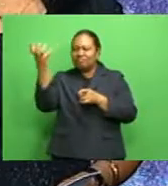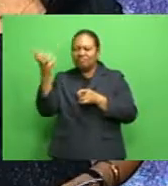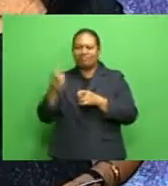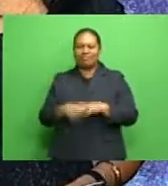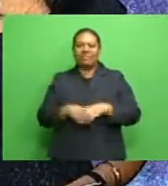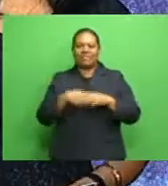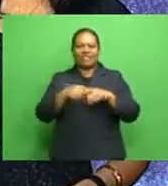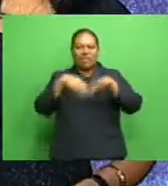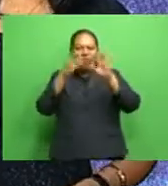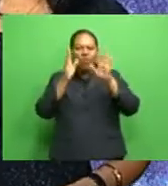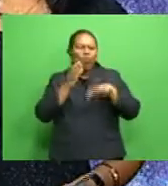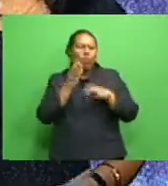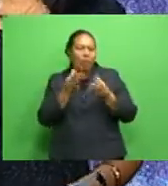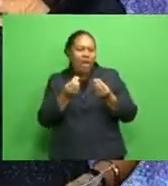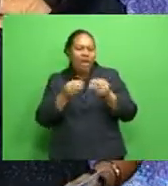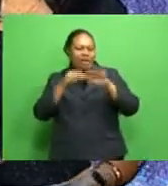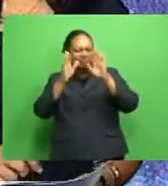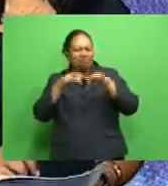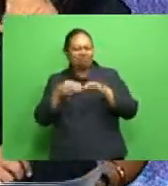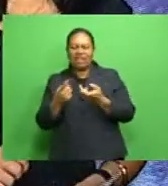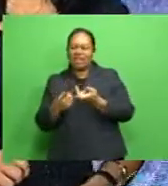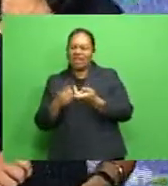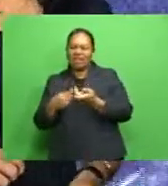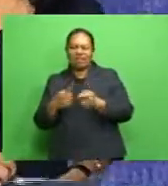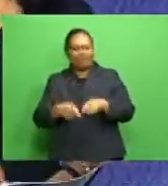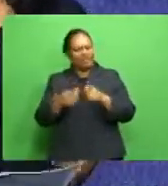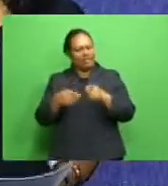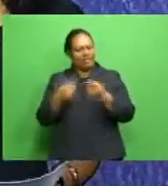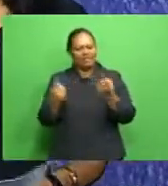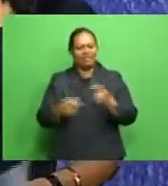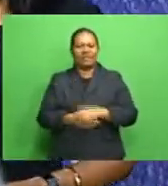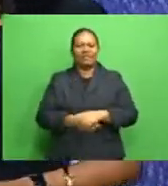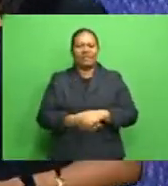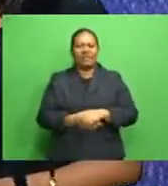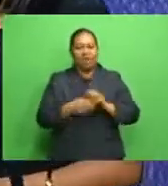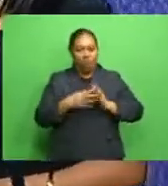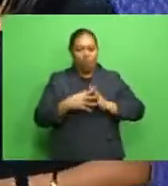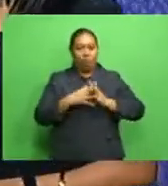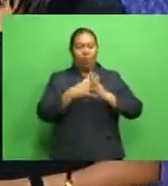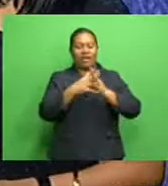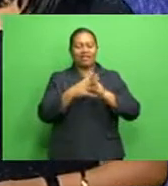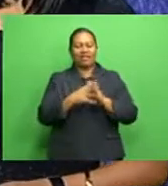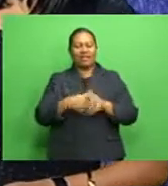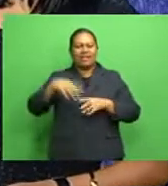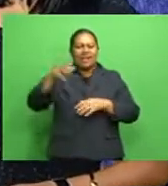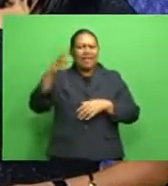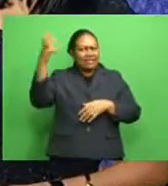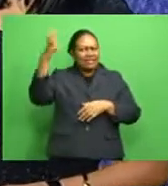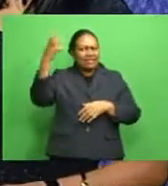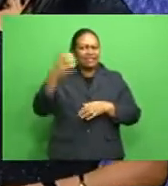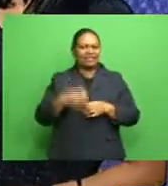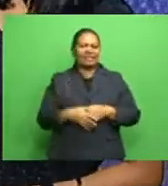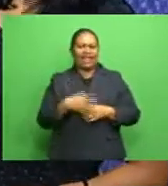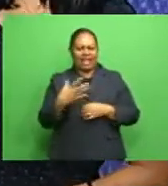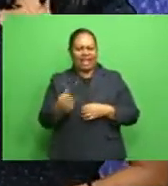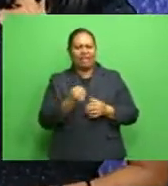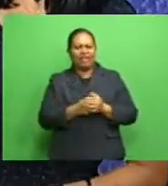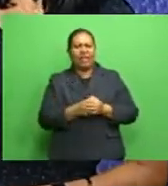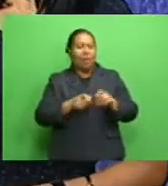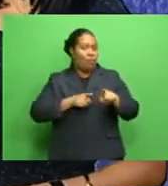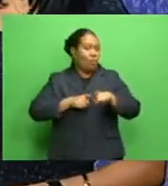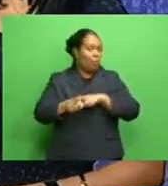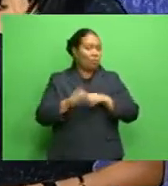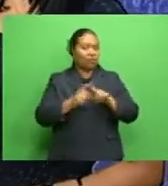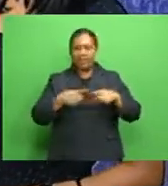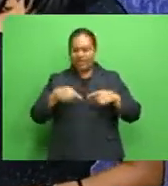for few areas of the nation. Now moving on to the other centers, in the west, sunshine was in abundance, lots of things to